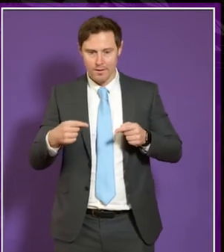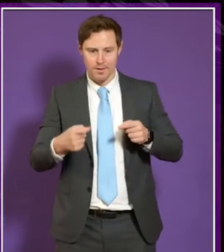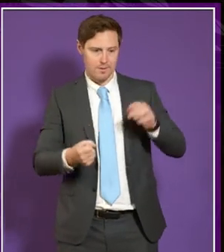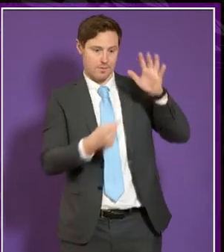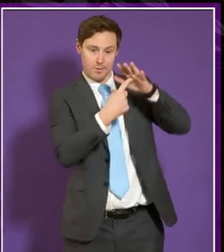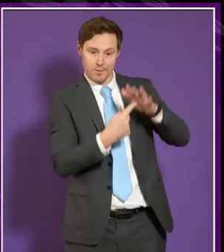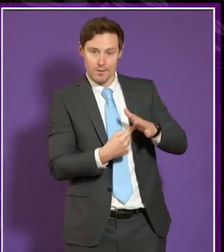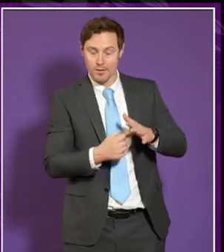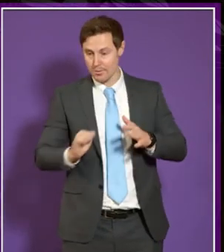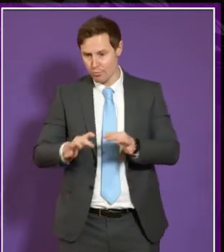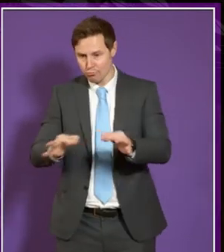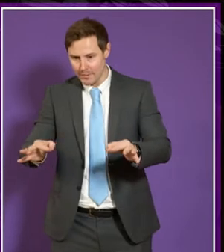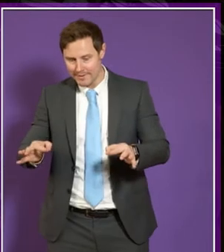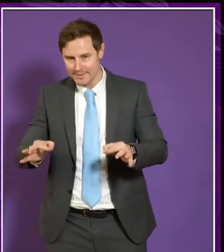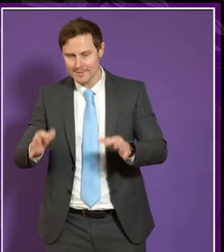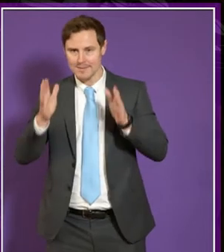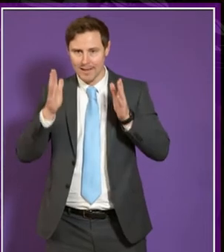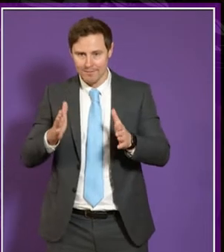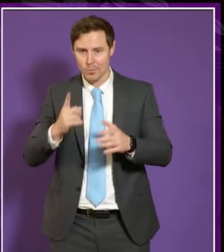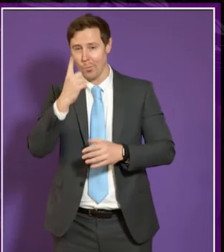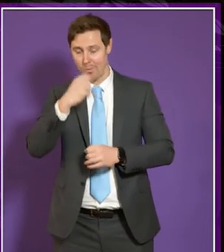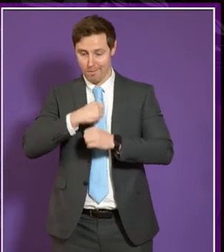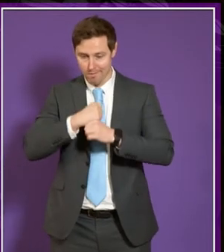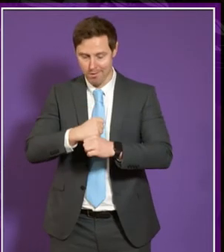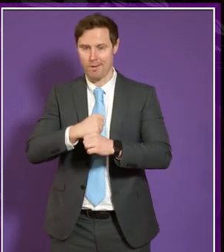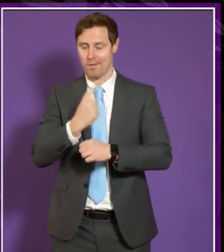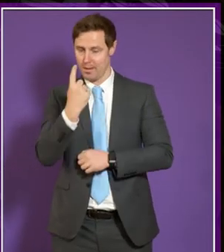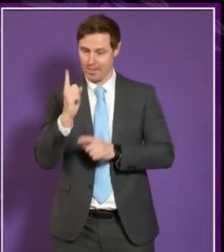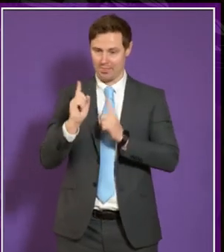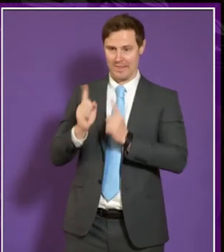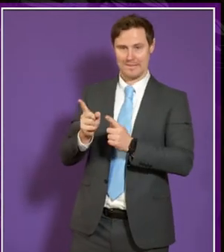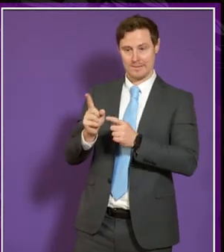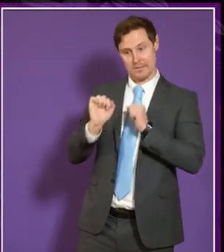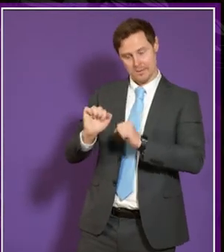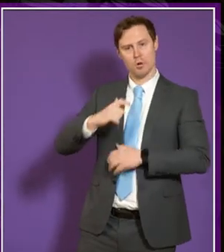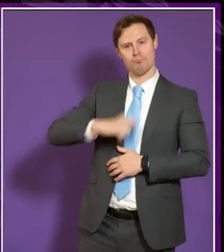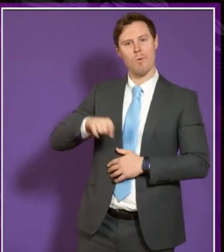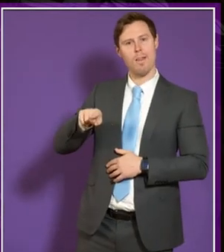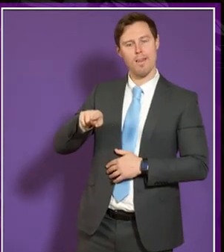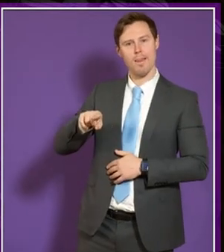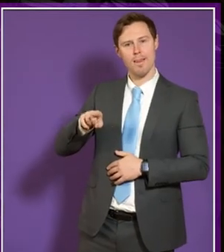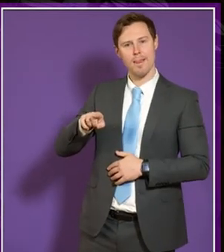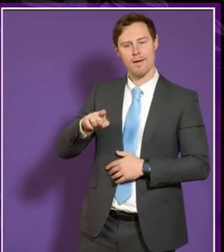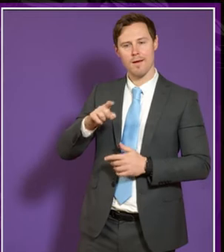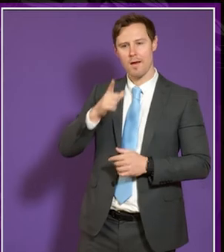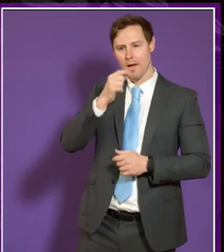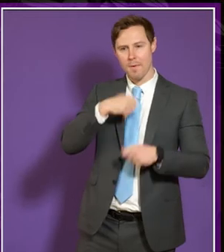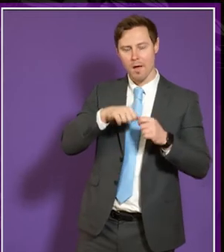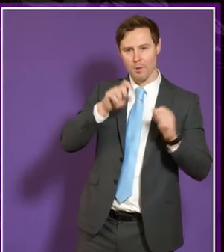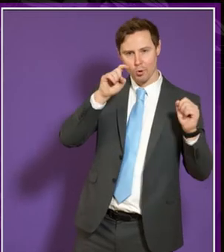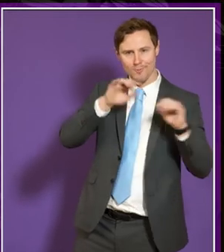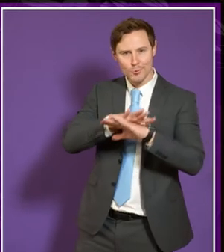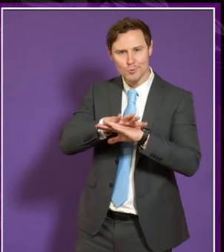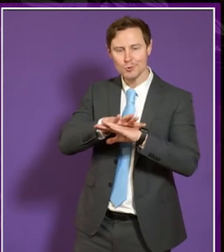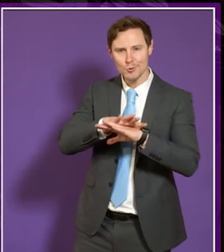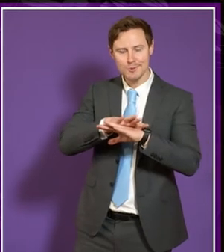remit and i think unless we have a dedicated person that that is the role i think the kind of confusion of the struggle will carry